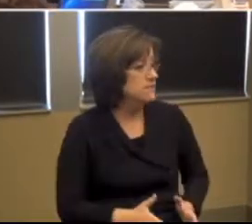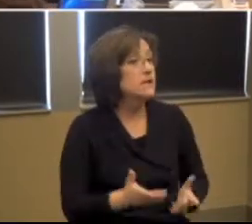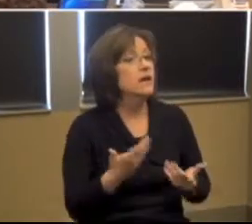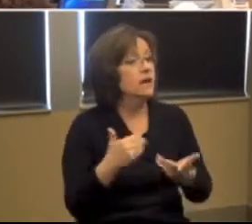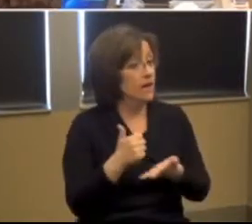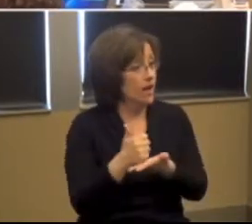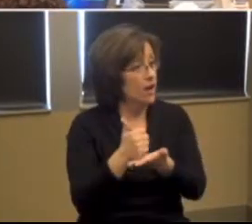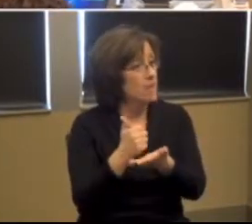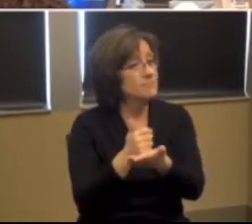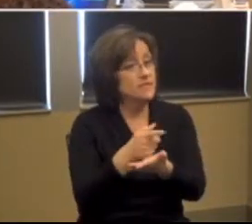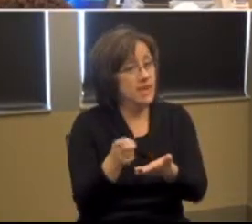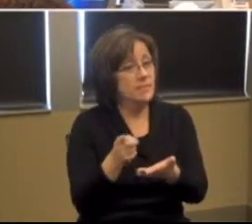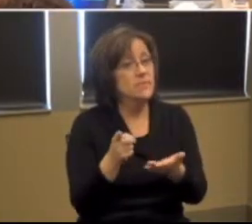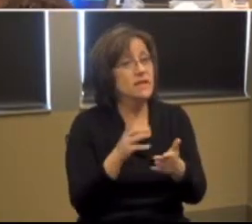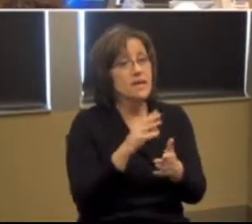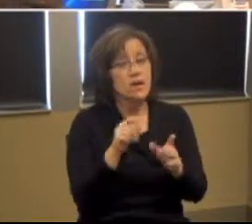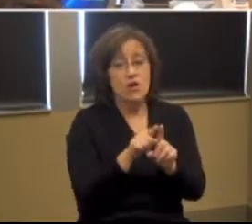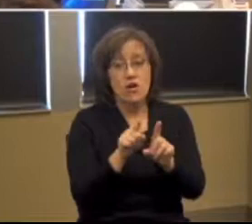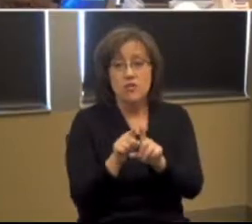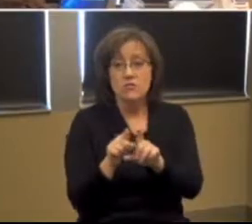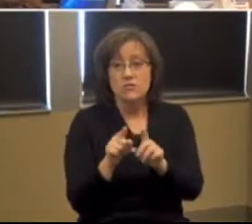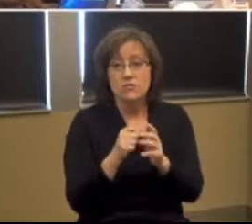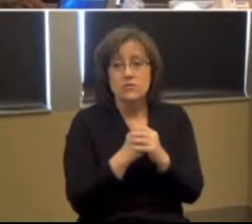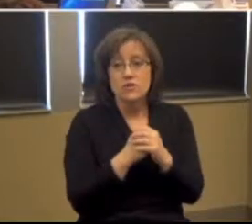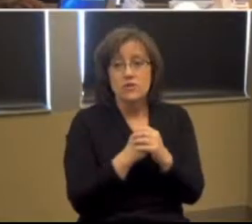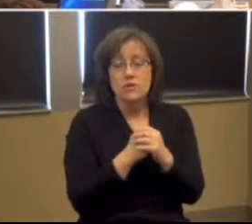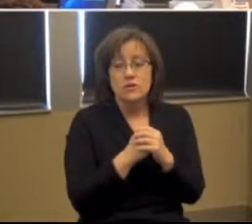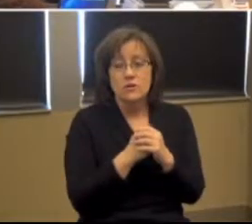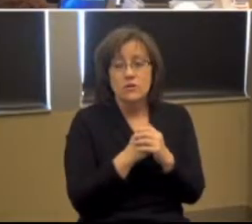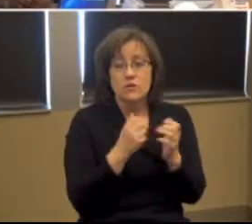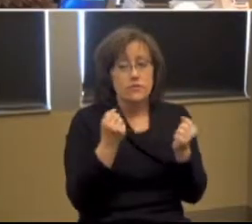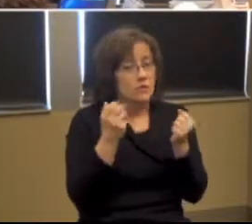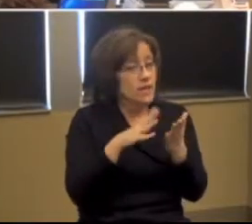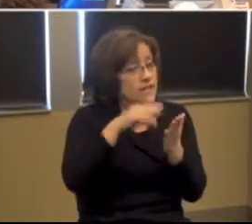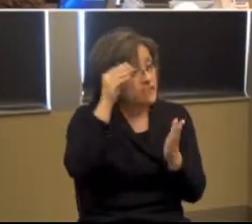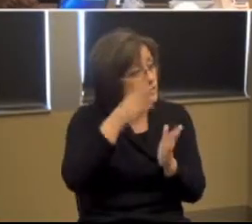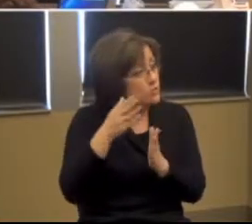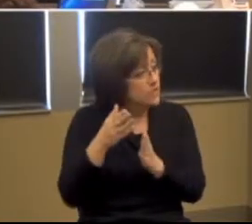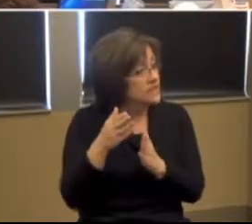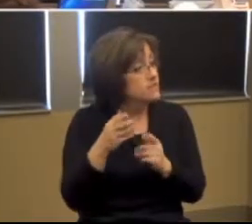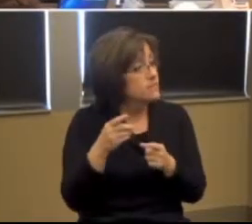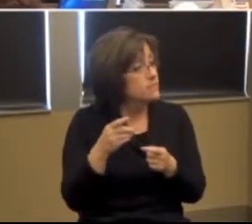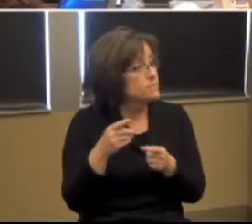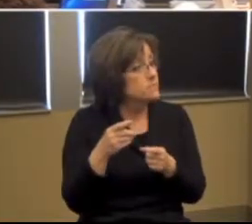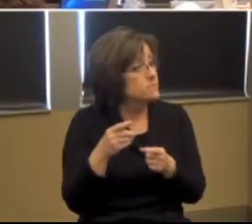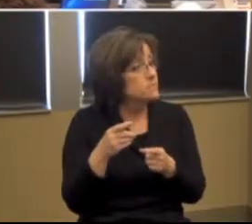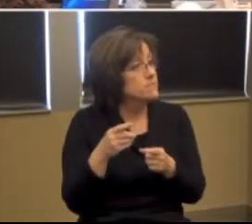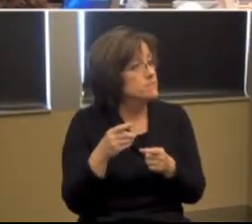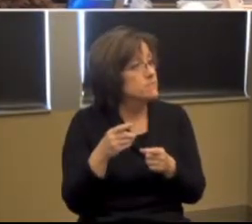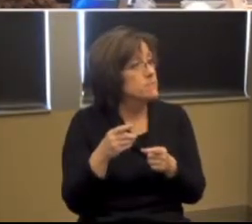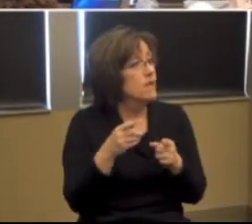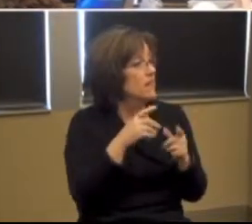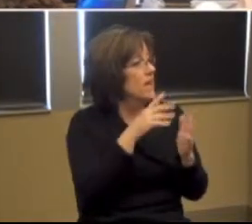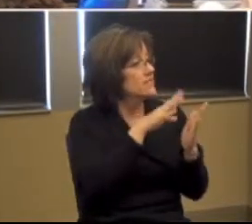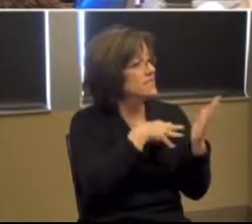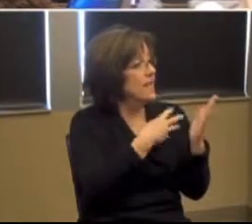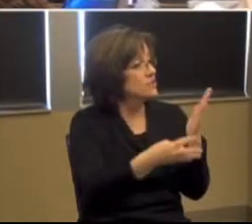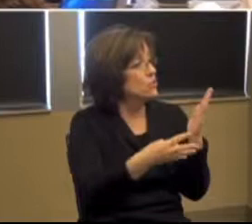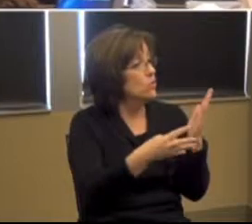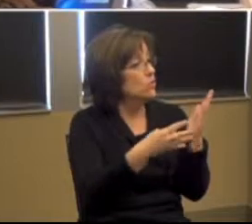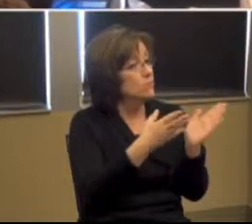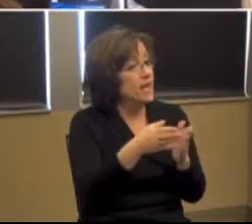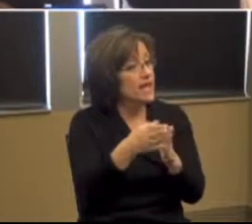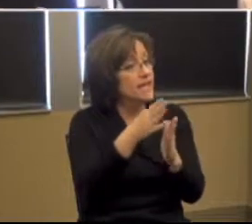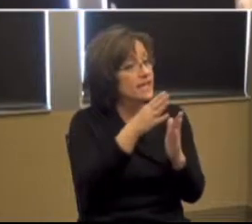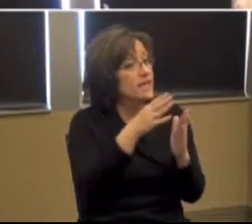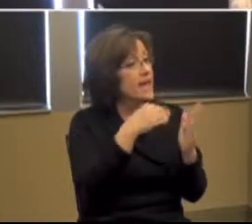And then what we've done for a lot of students, because that schedule planning also contains a notes area, you can go in